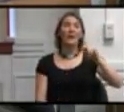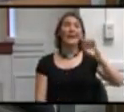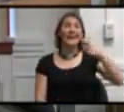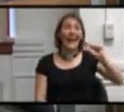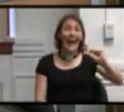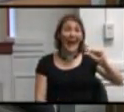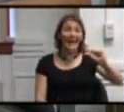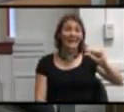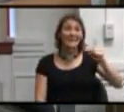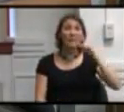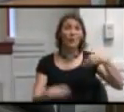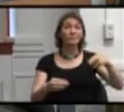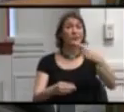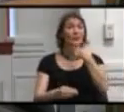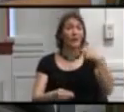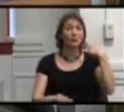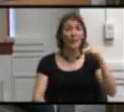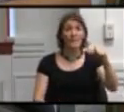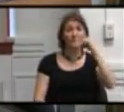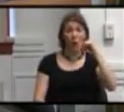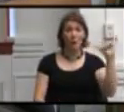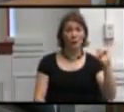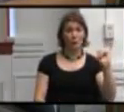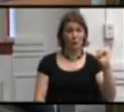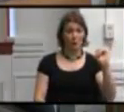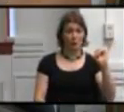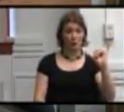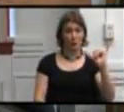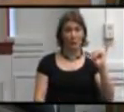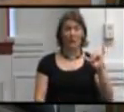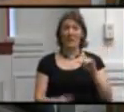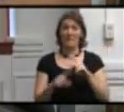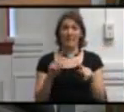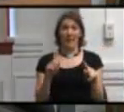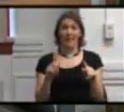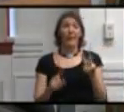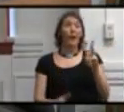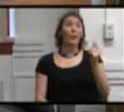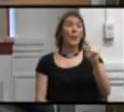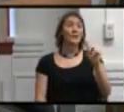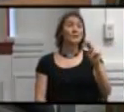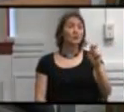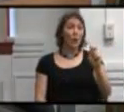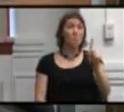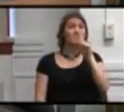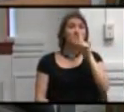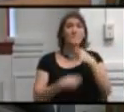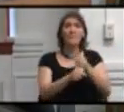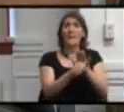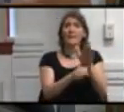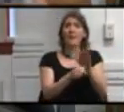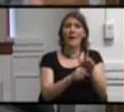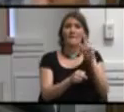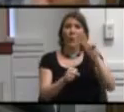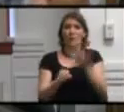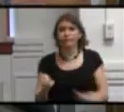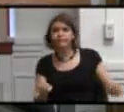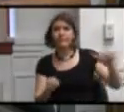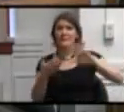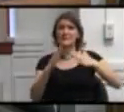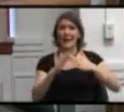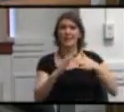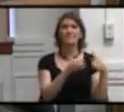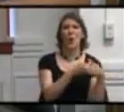to restaurants and bars through a wholesaler. But there's, you know, Whetstone doesn't brew enough for, you know, to